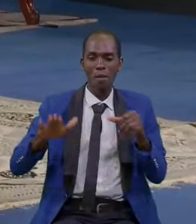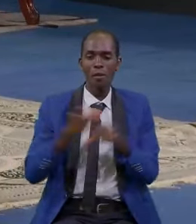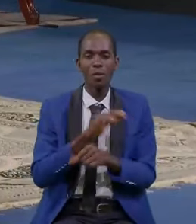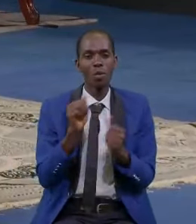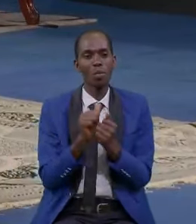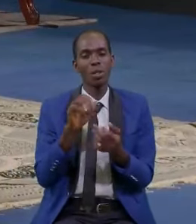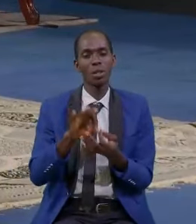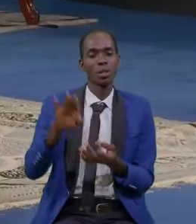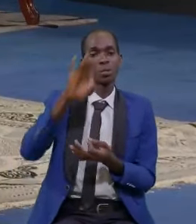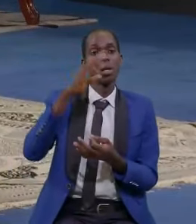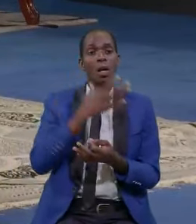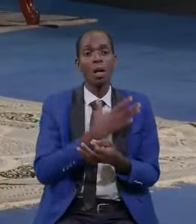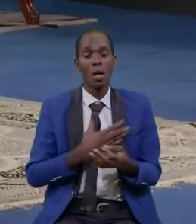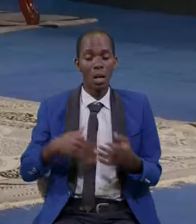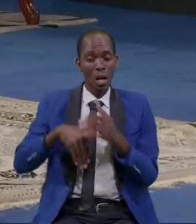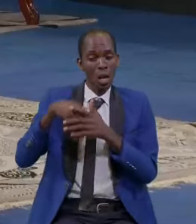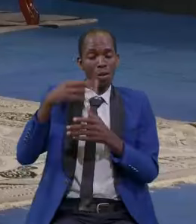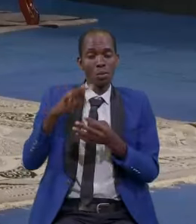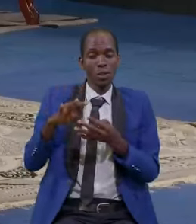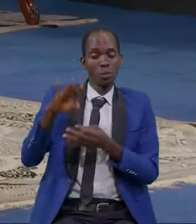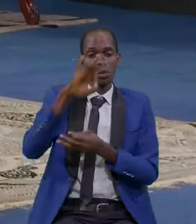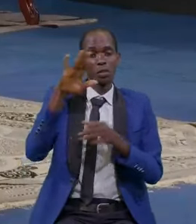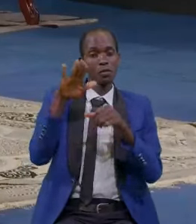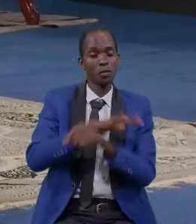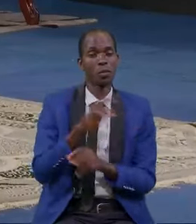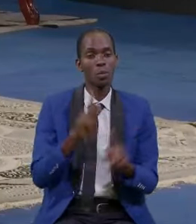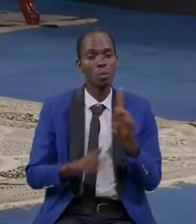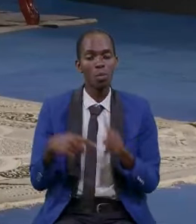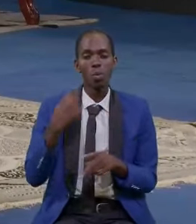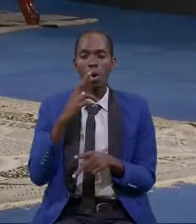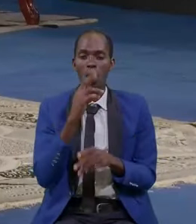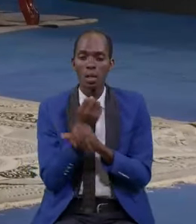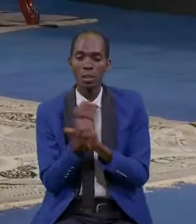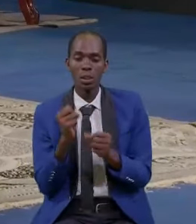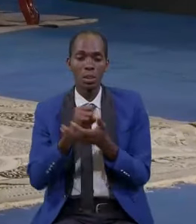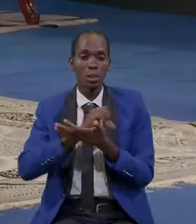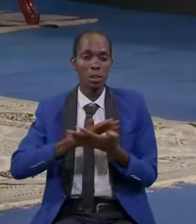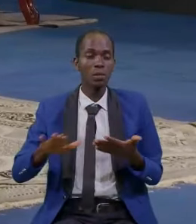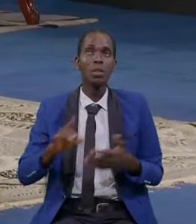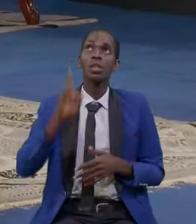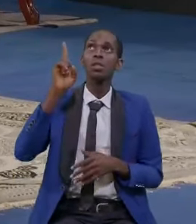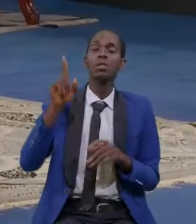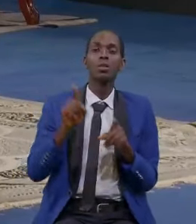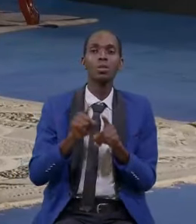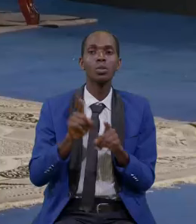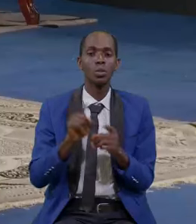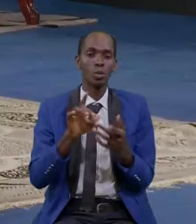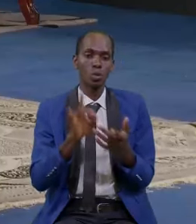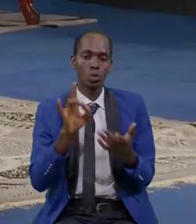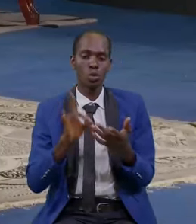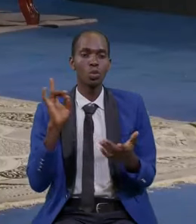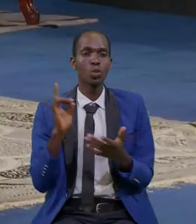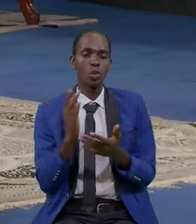the spirit-filled people who are saved and sanctified, he chooses some out of them,